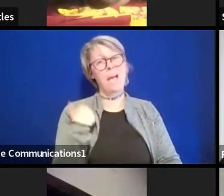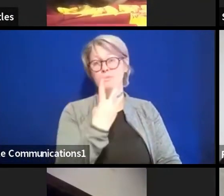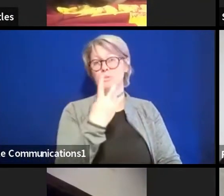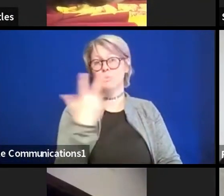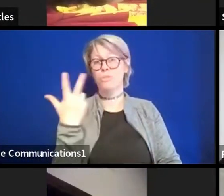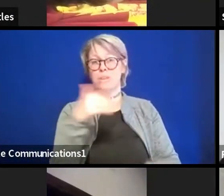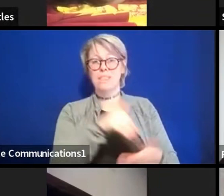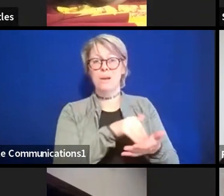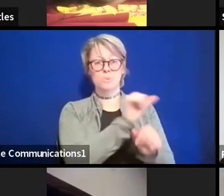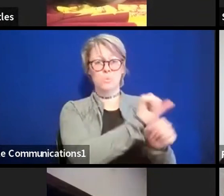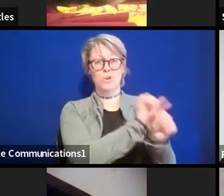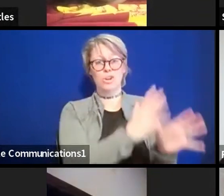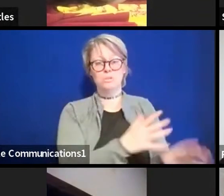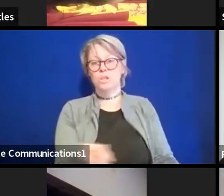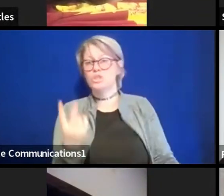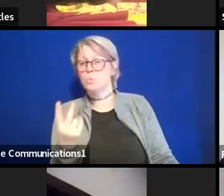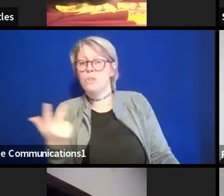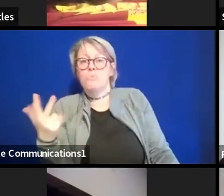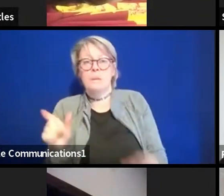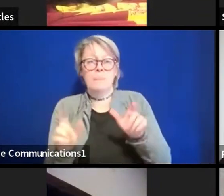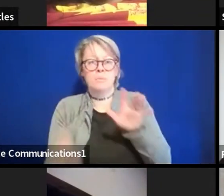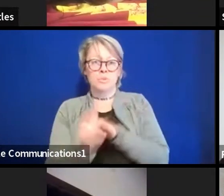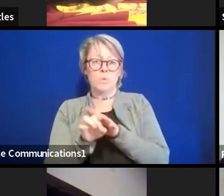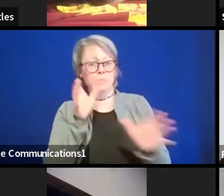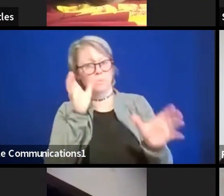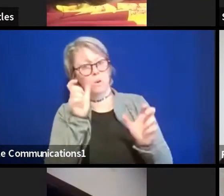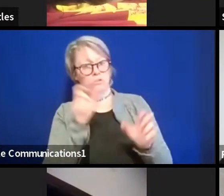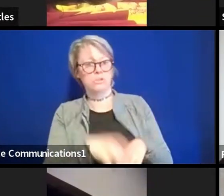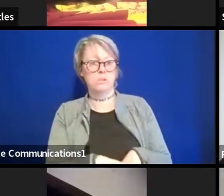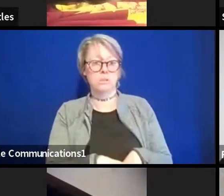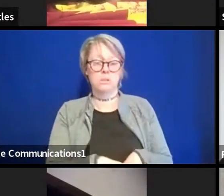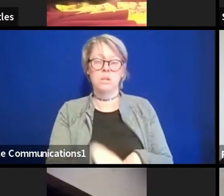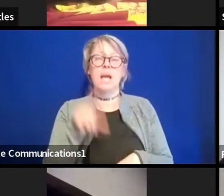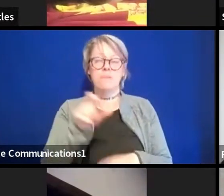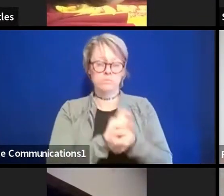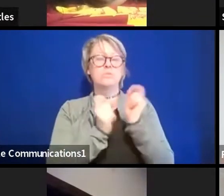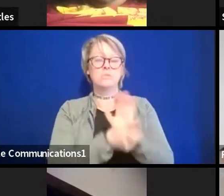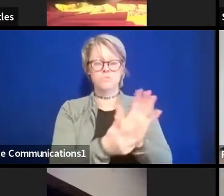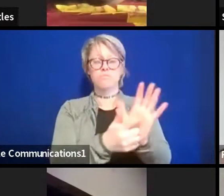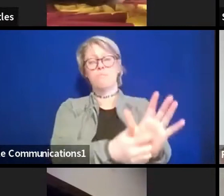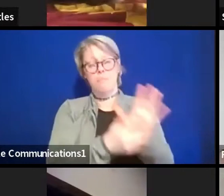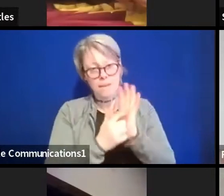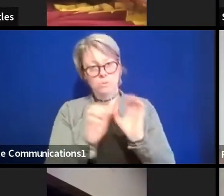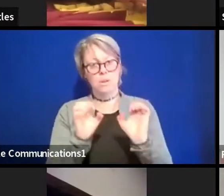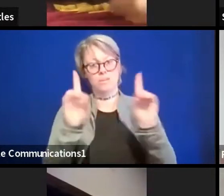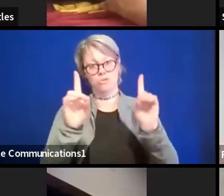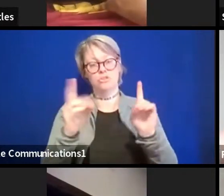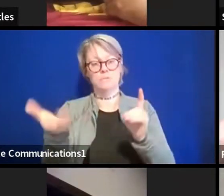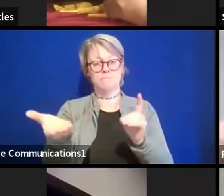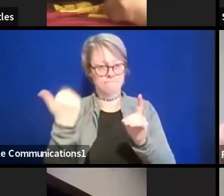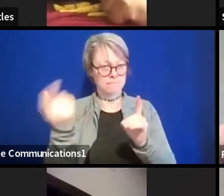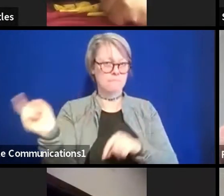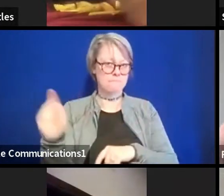up. So it must be mandatory education. It can't just